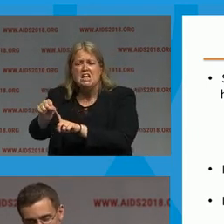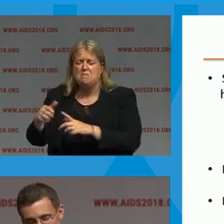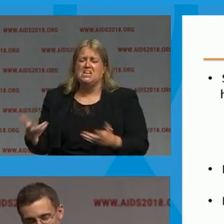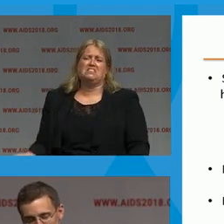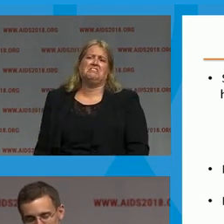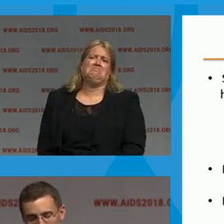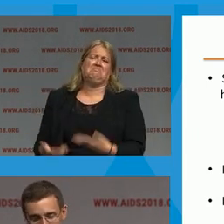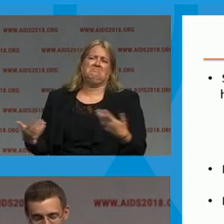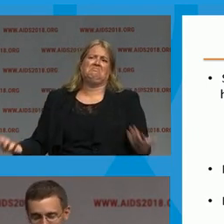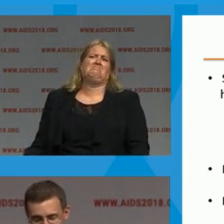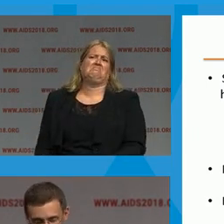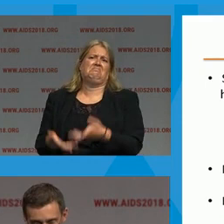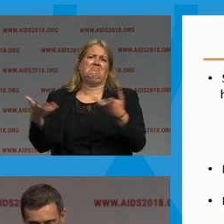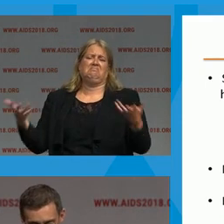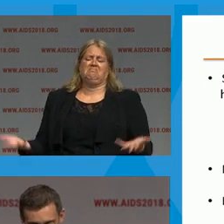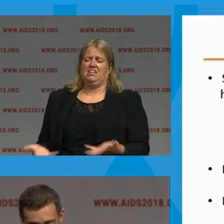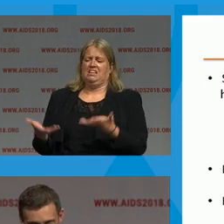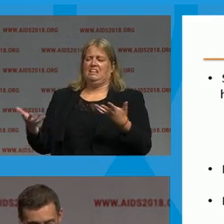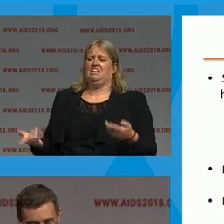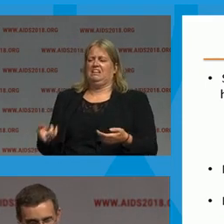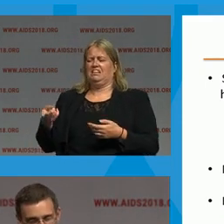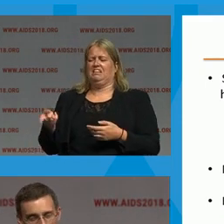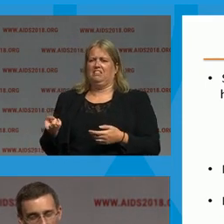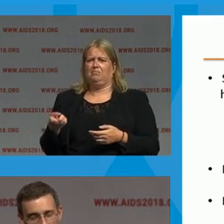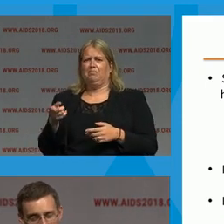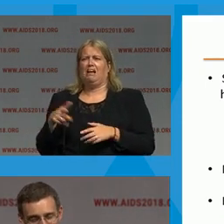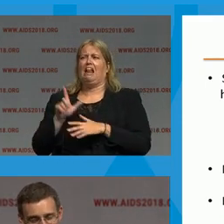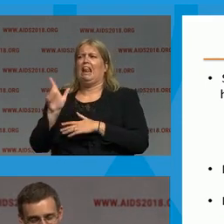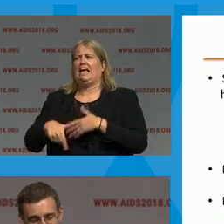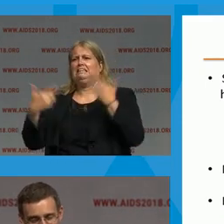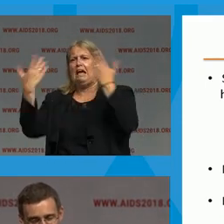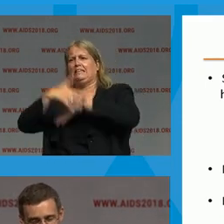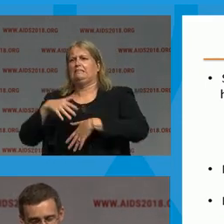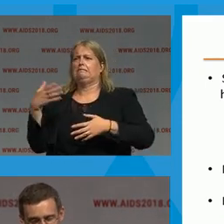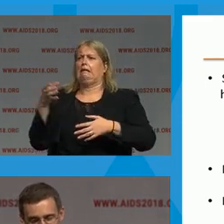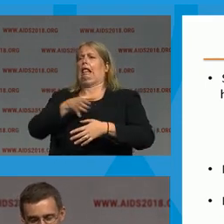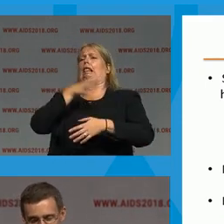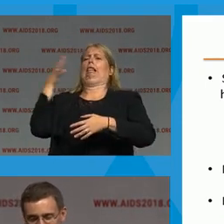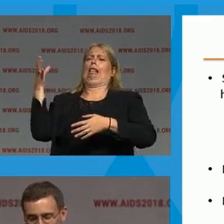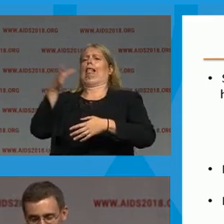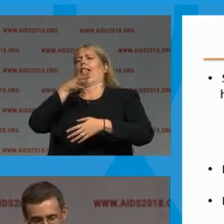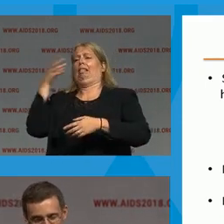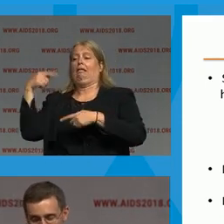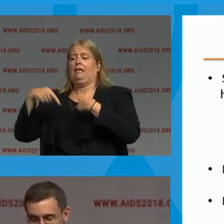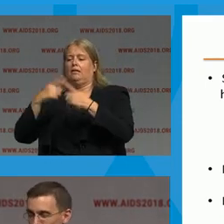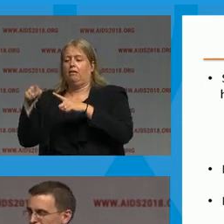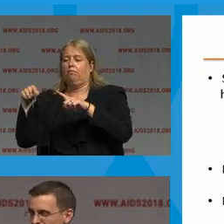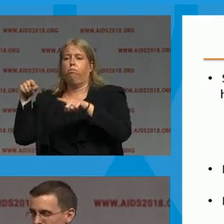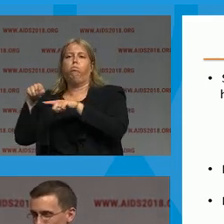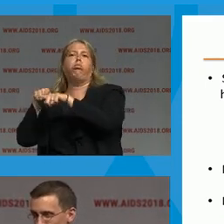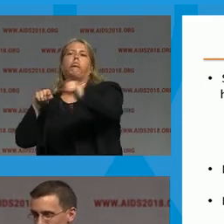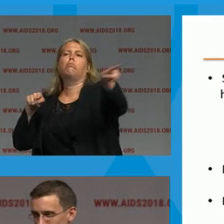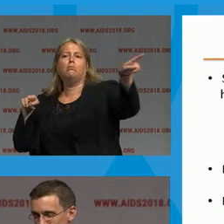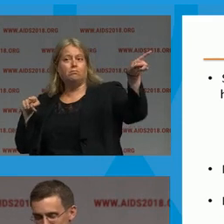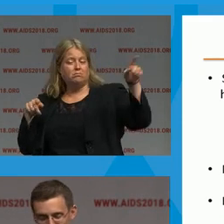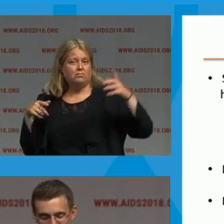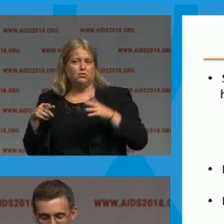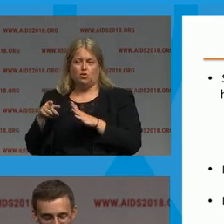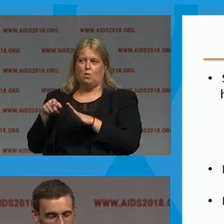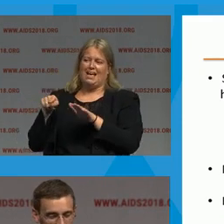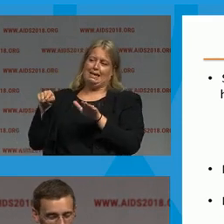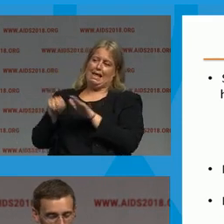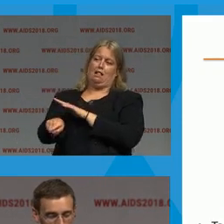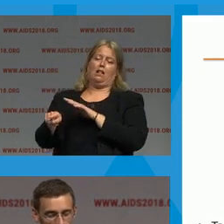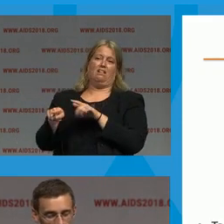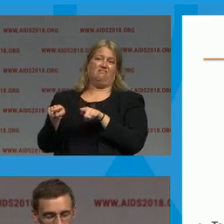pathetic. Looks like it's had a rough night out. And the target cell gets away. So maybe the kill just looks more